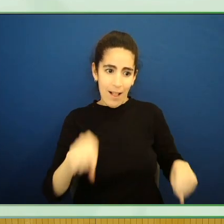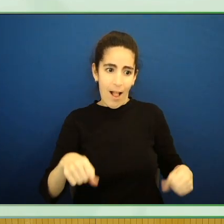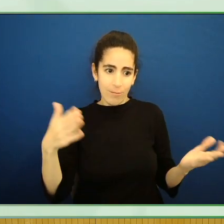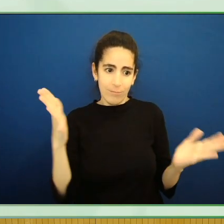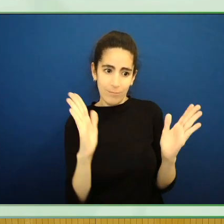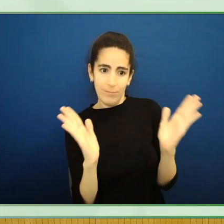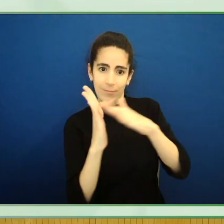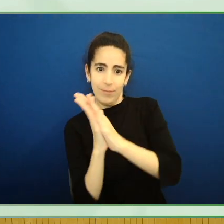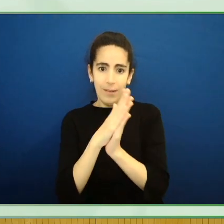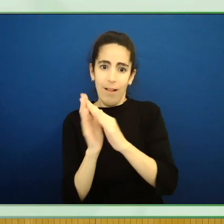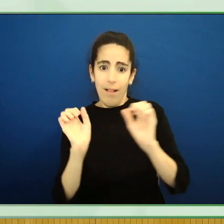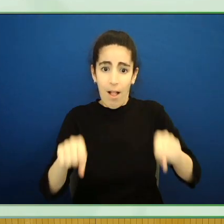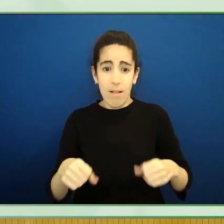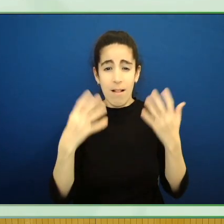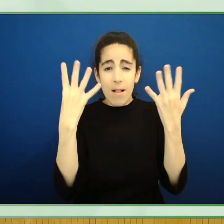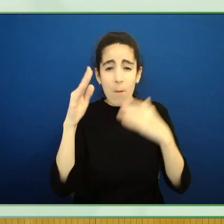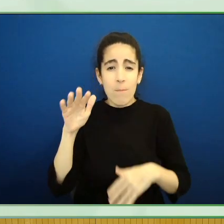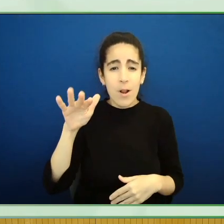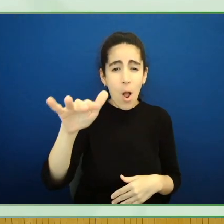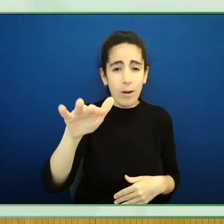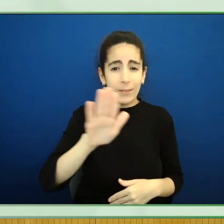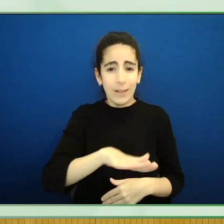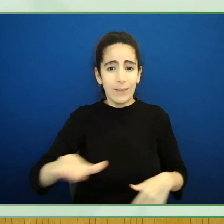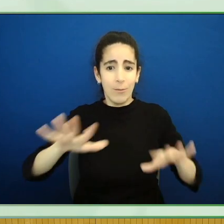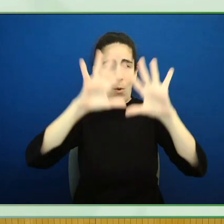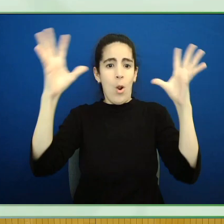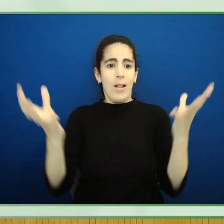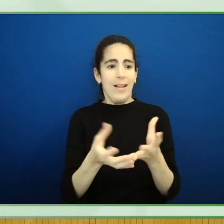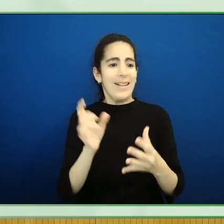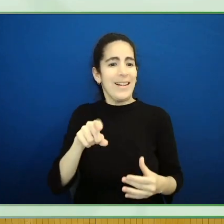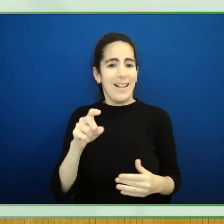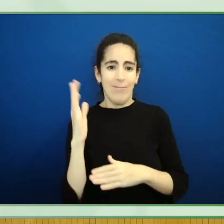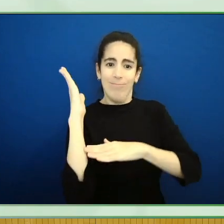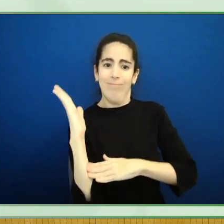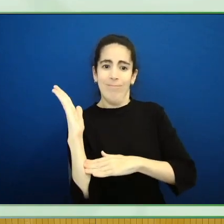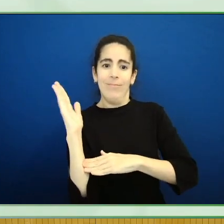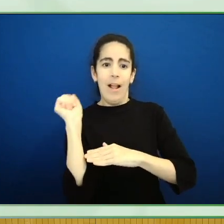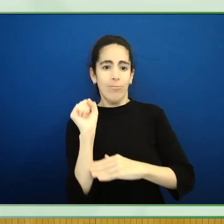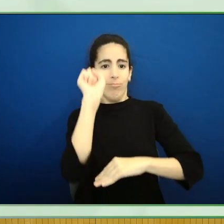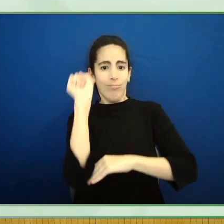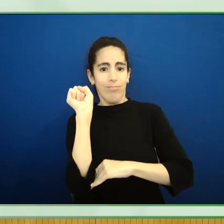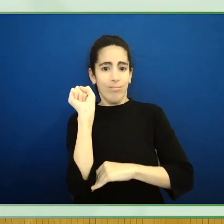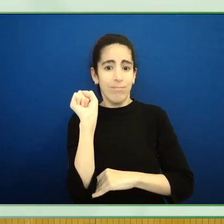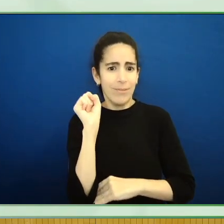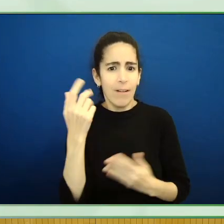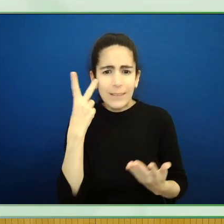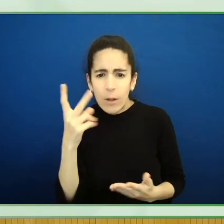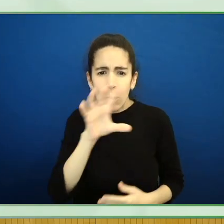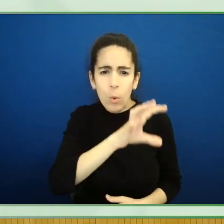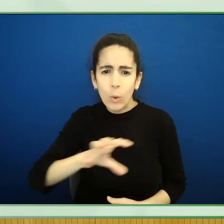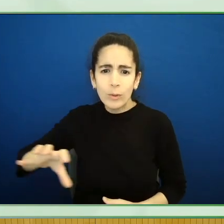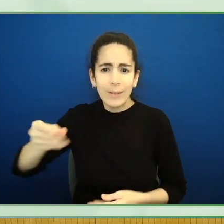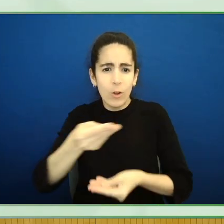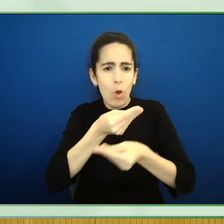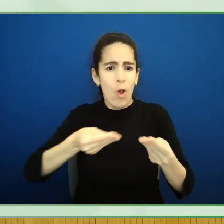postural support chair like this. We designed it for low and middle income countries, for small cars, for rough roads, and